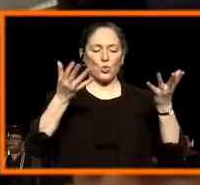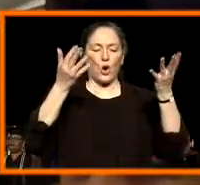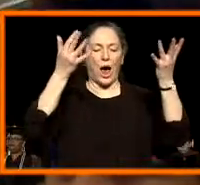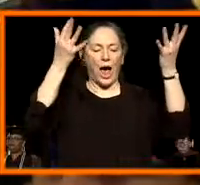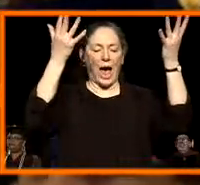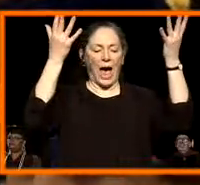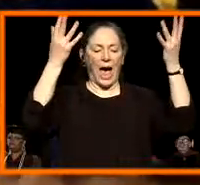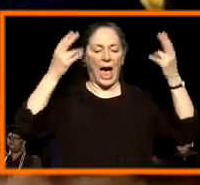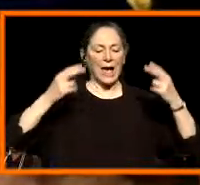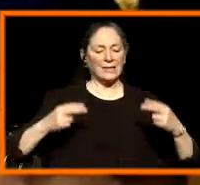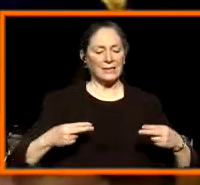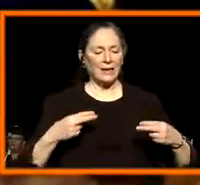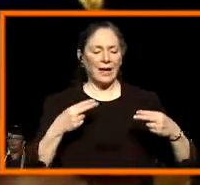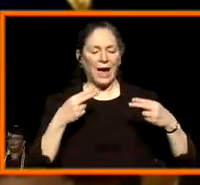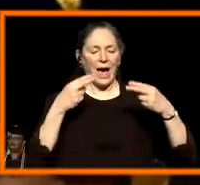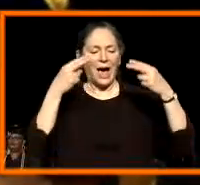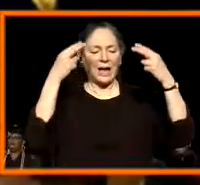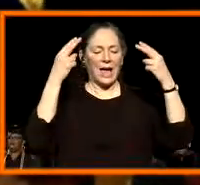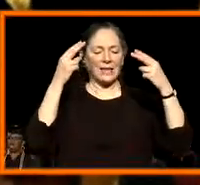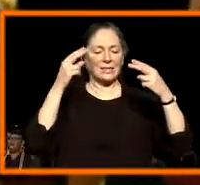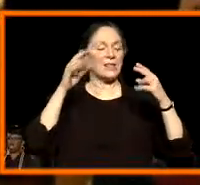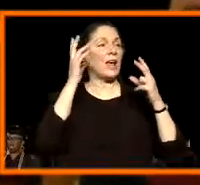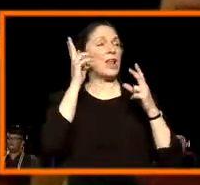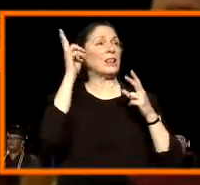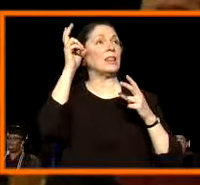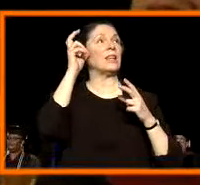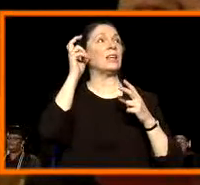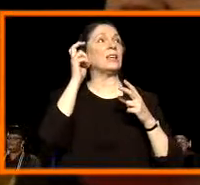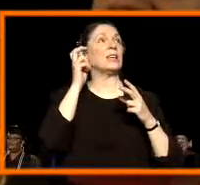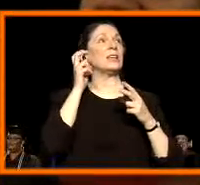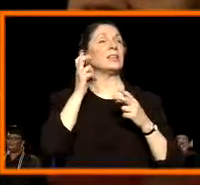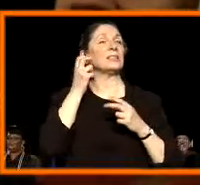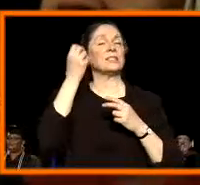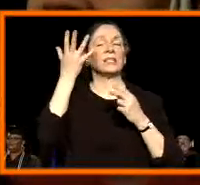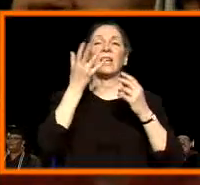rejoicing rise high as the